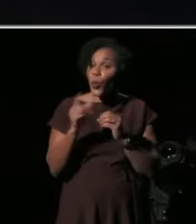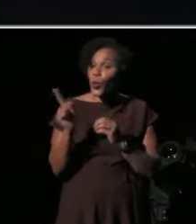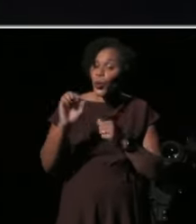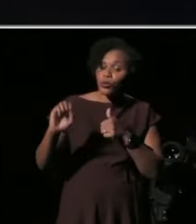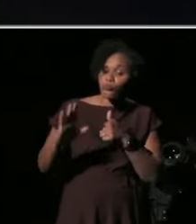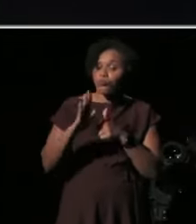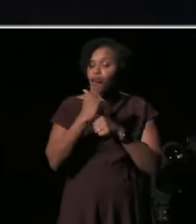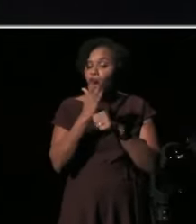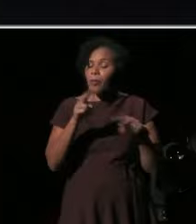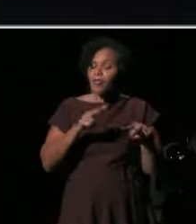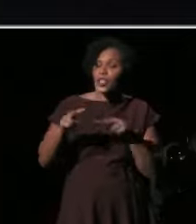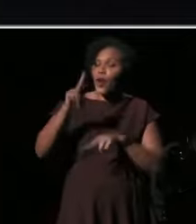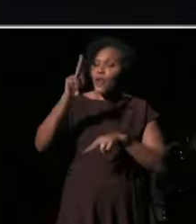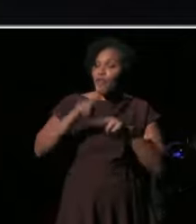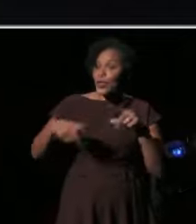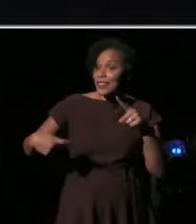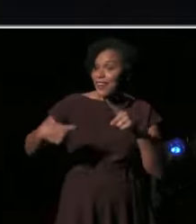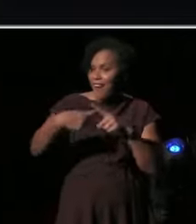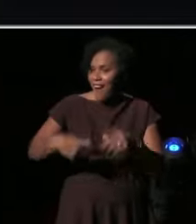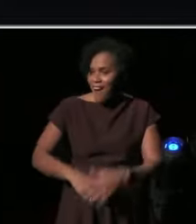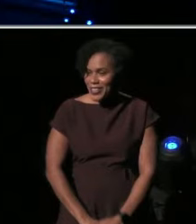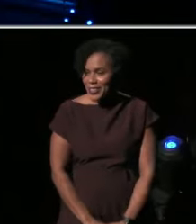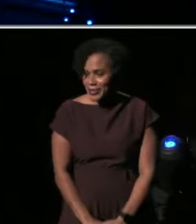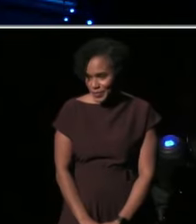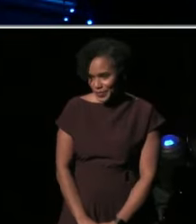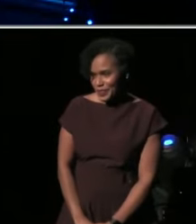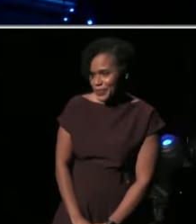Video's Fozzie Khan.